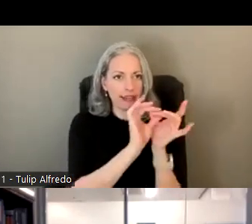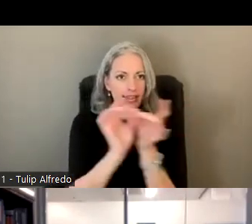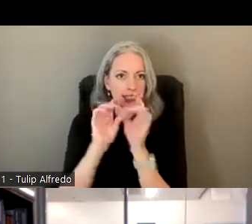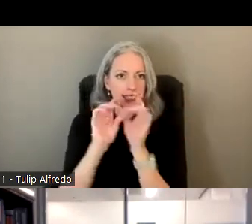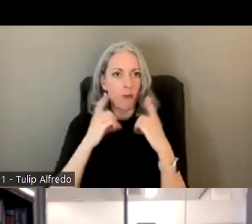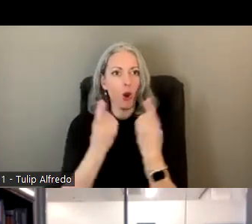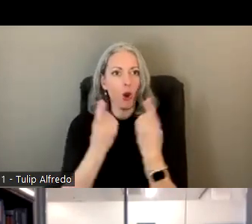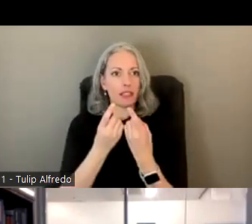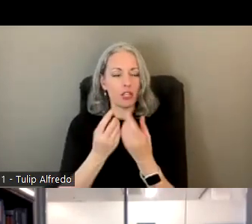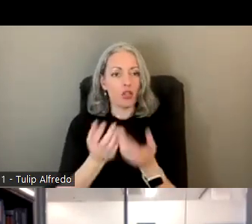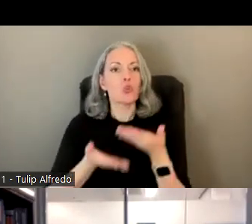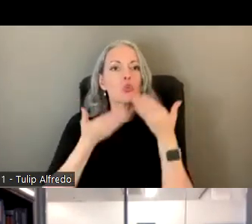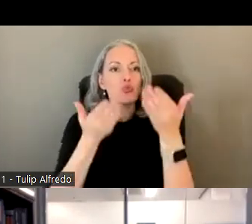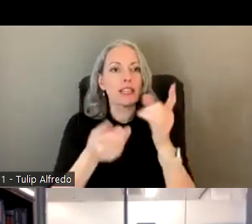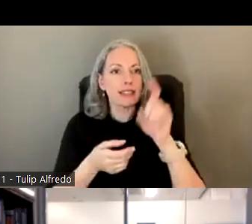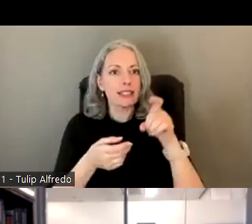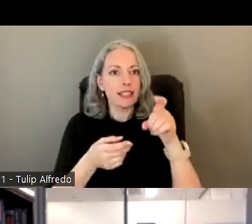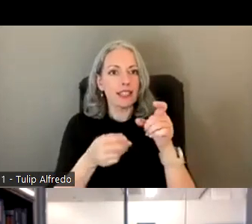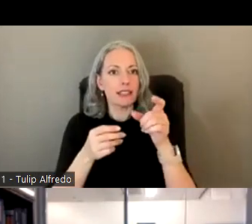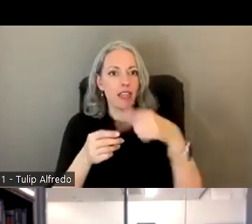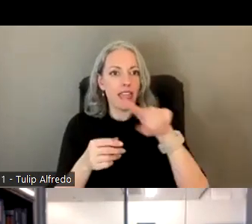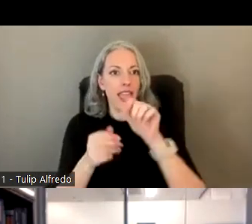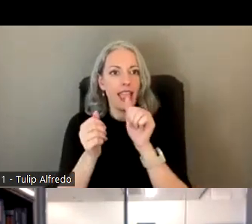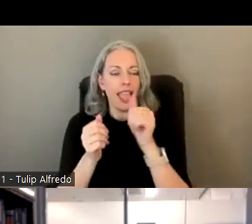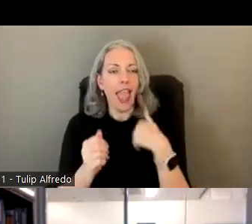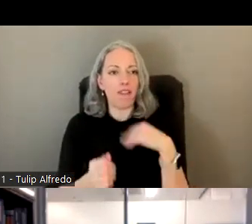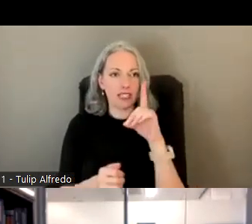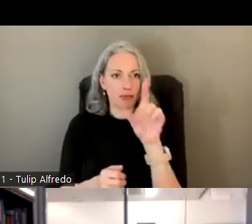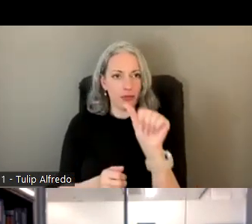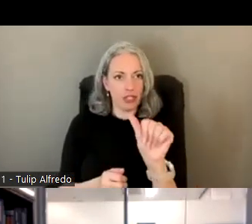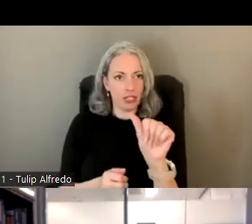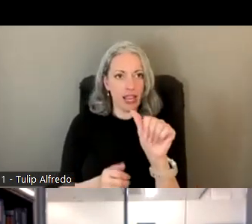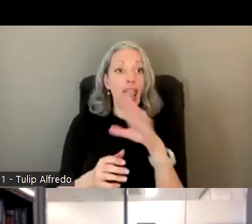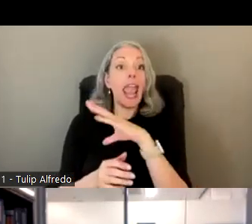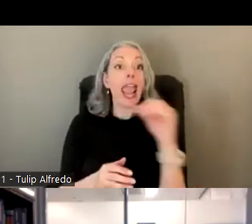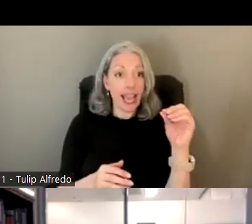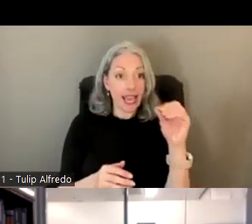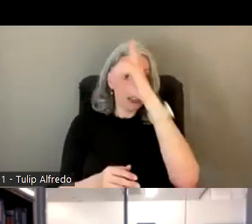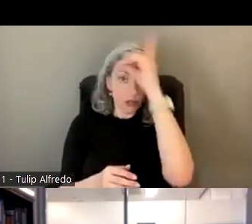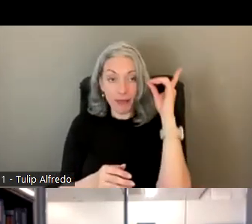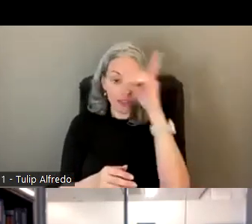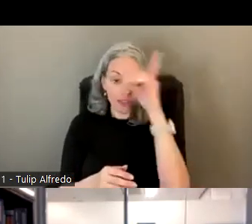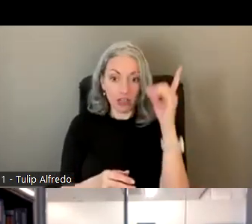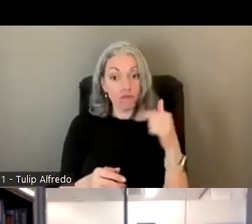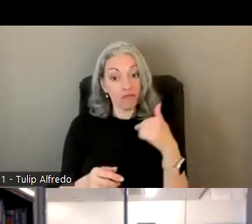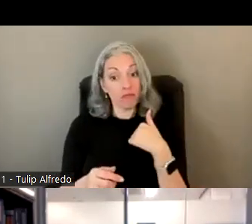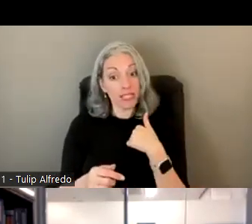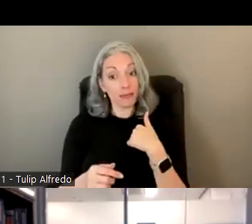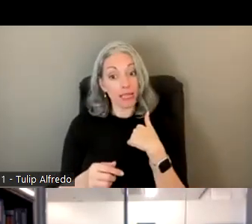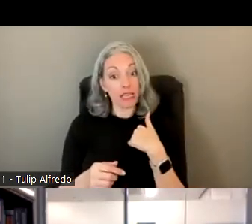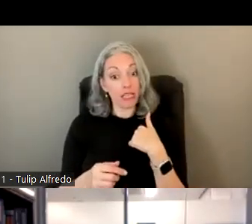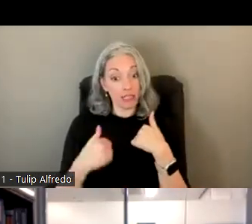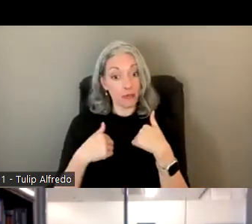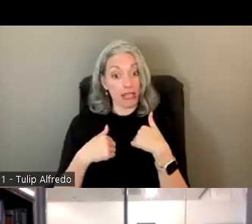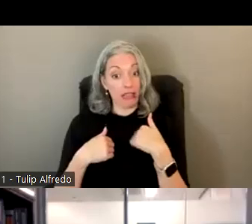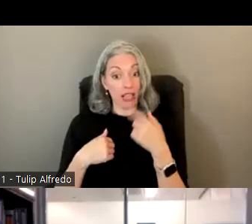living with intellectual disability and dementia. And of course, that's kind of where I live. I really